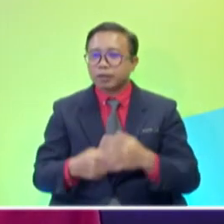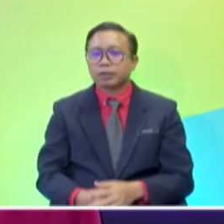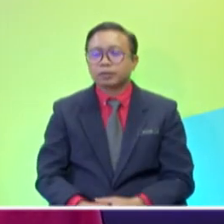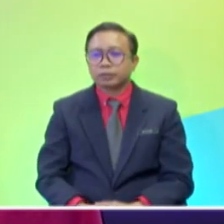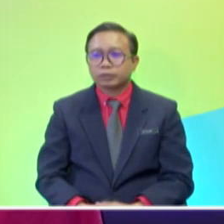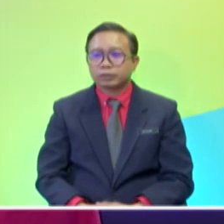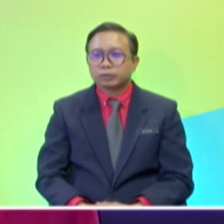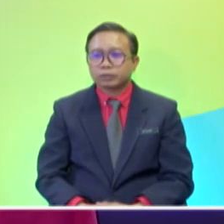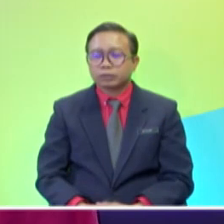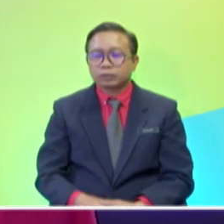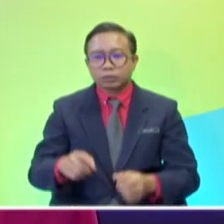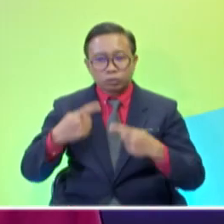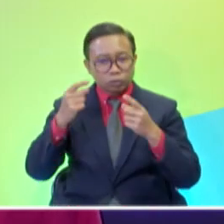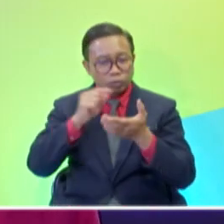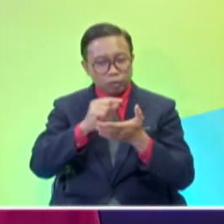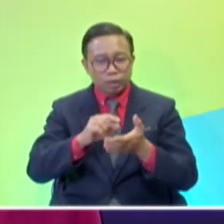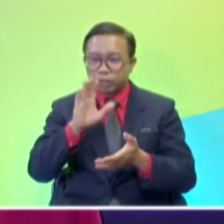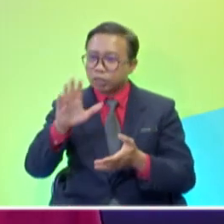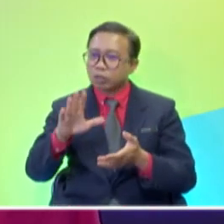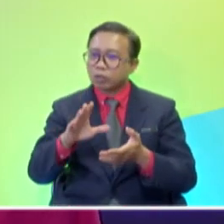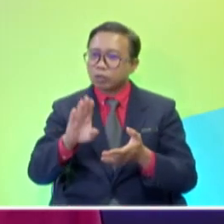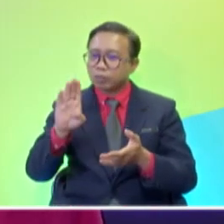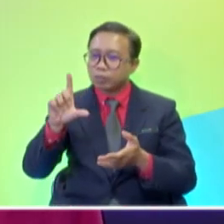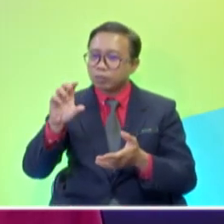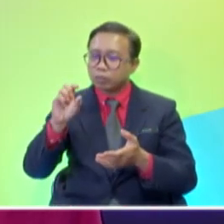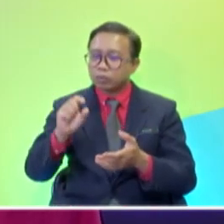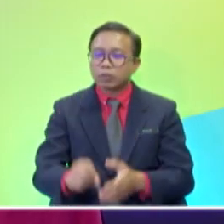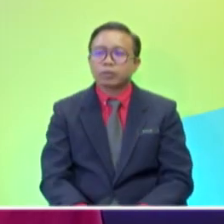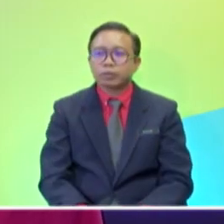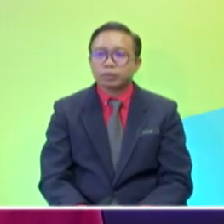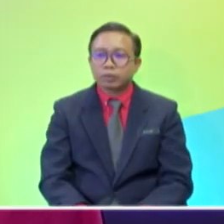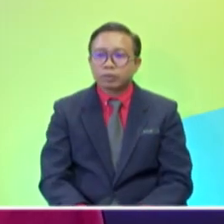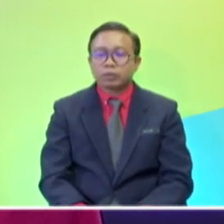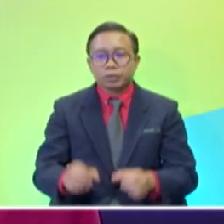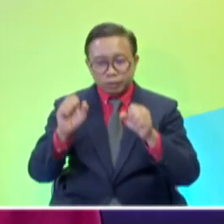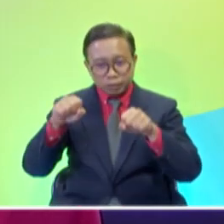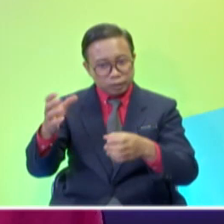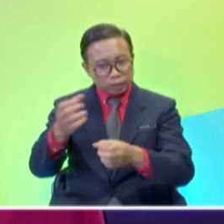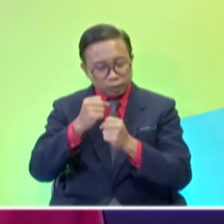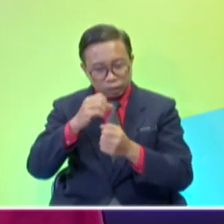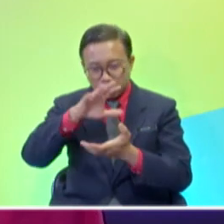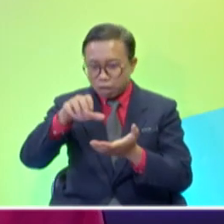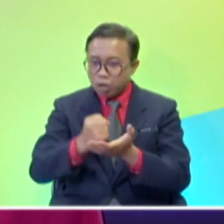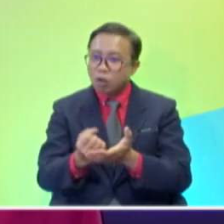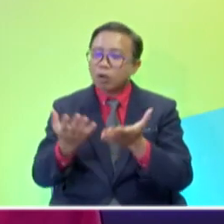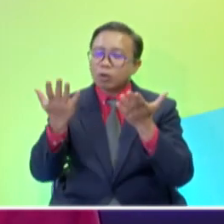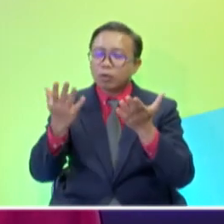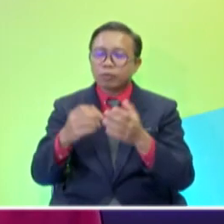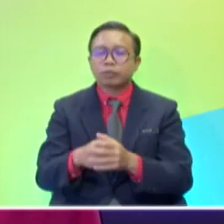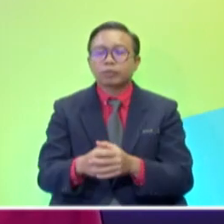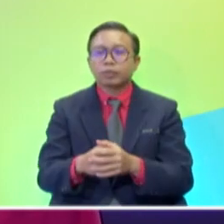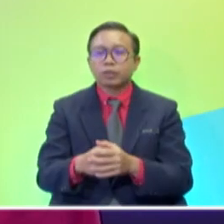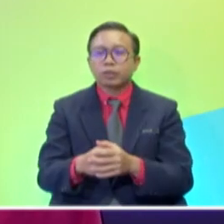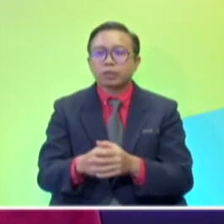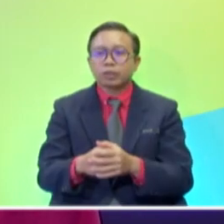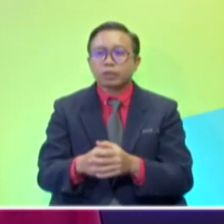through to write your blog post, okay. You can get a lot of resources. Everything